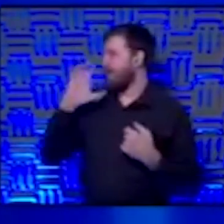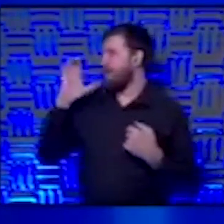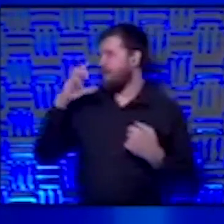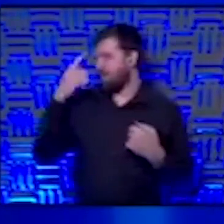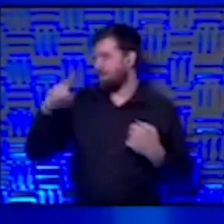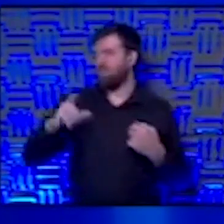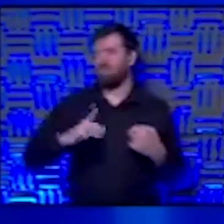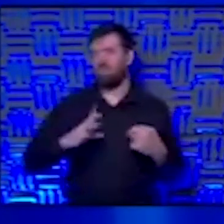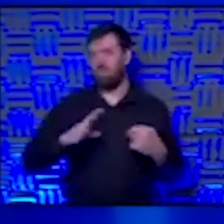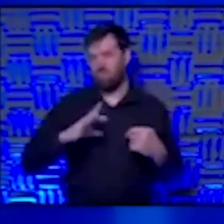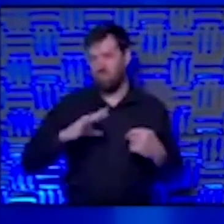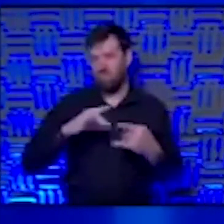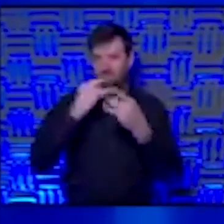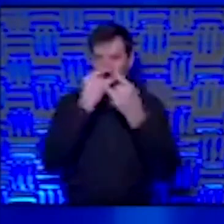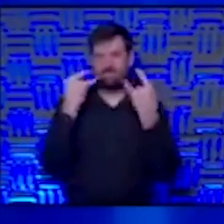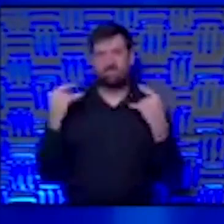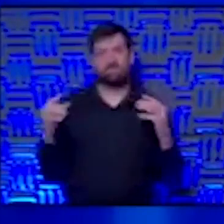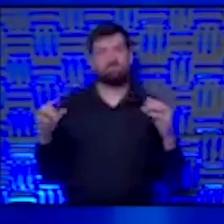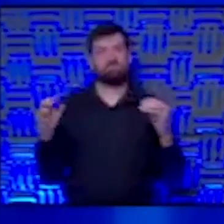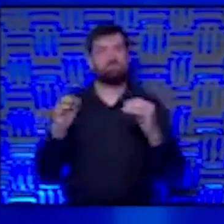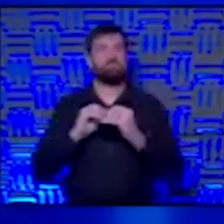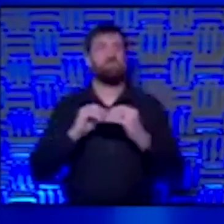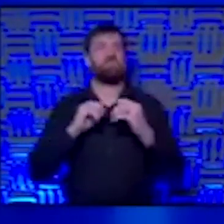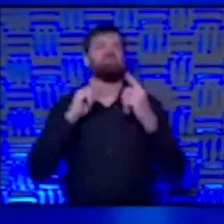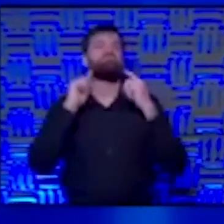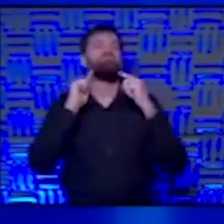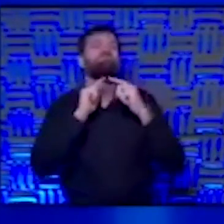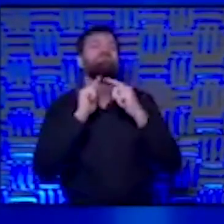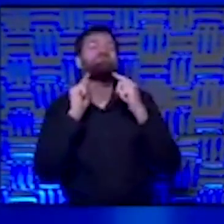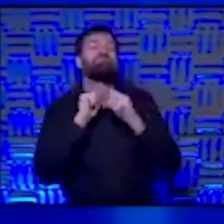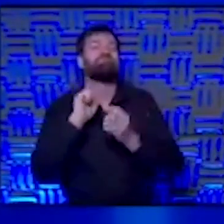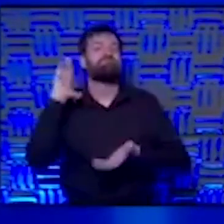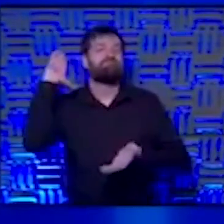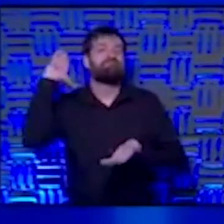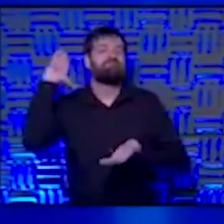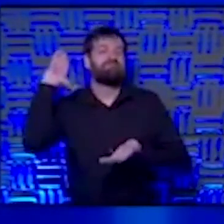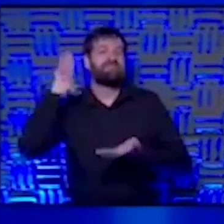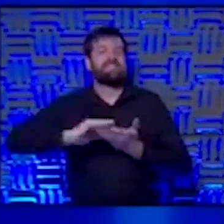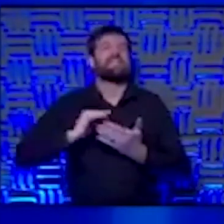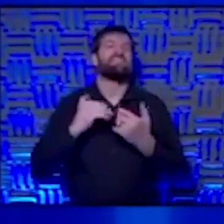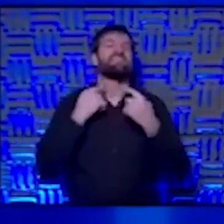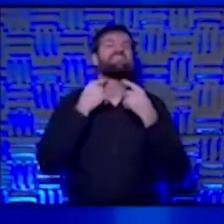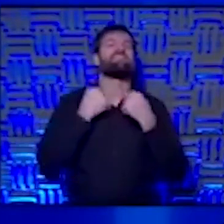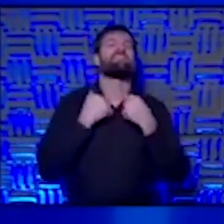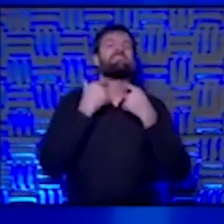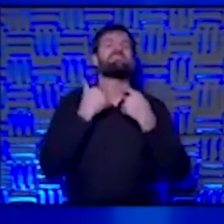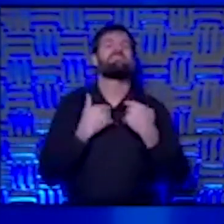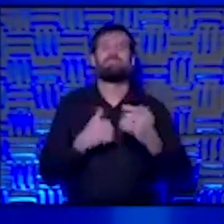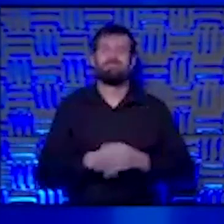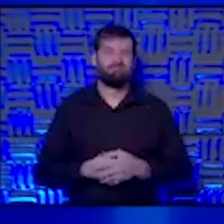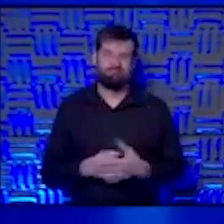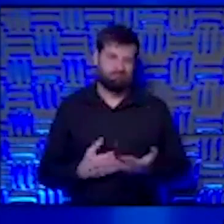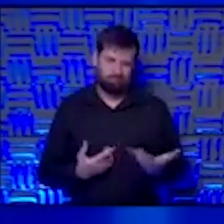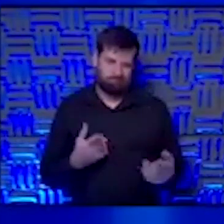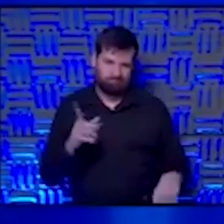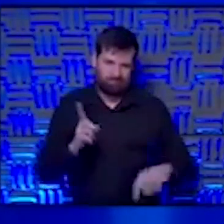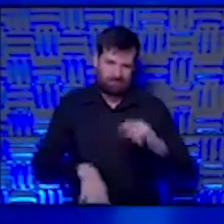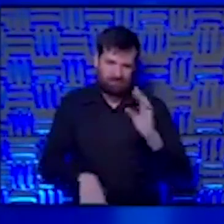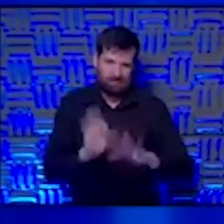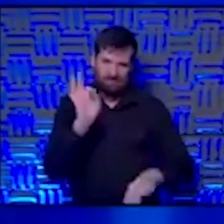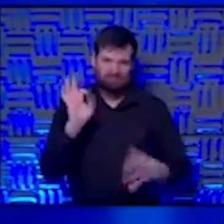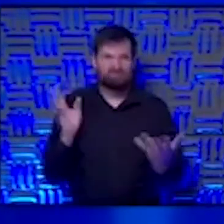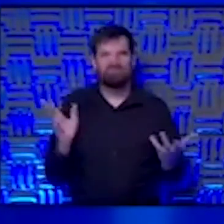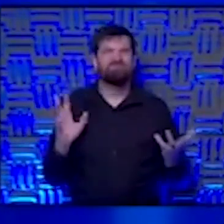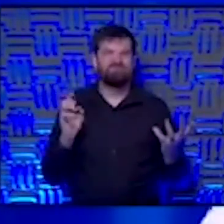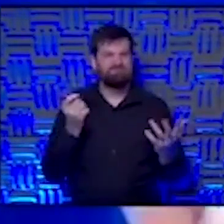cool face masks that would give me a little bit more of a chin and a little less of a hanging neck, a crow's neck. And, you know, I didn't find one. So I was a little disappointed